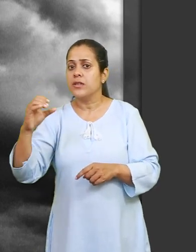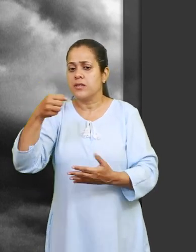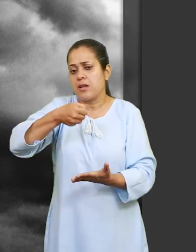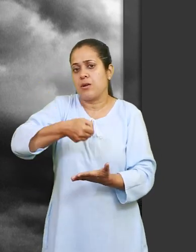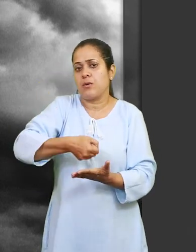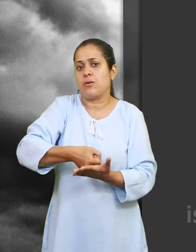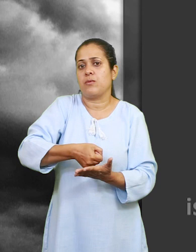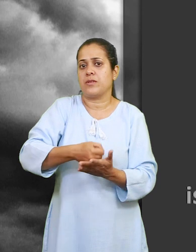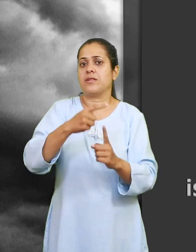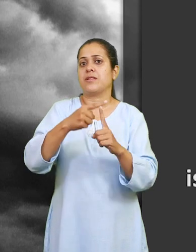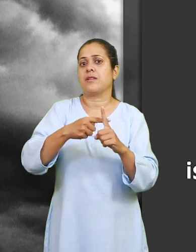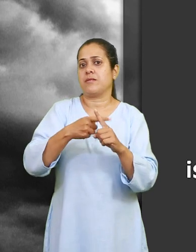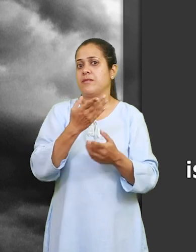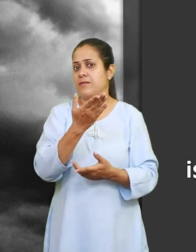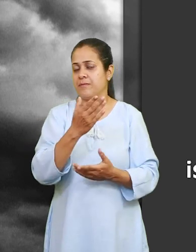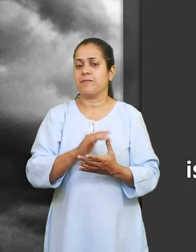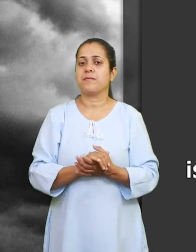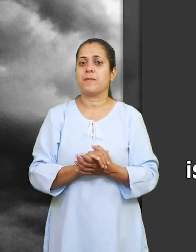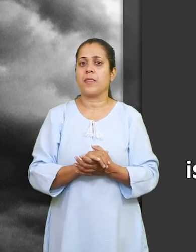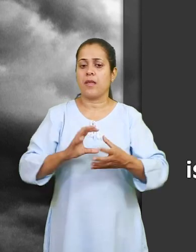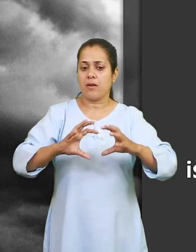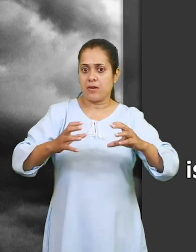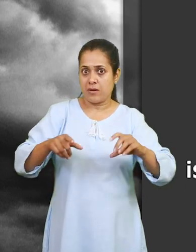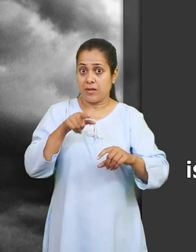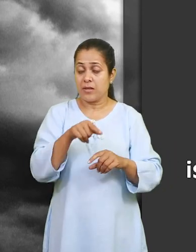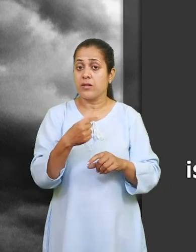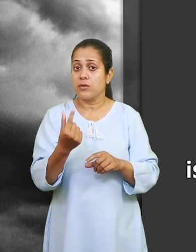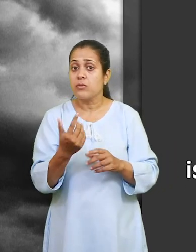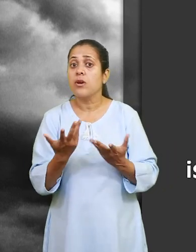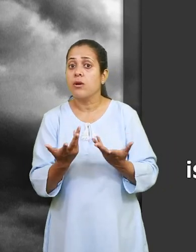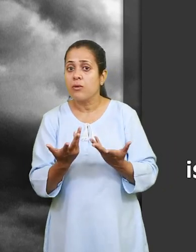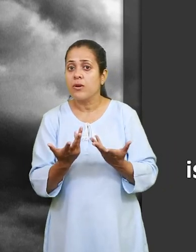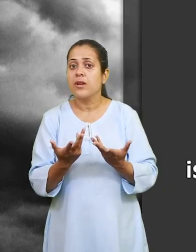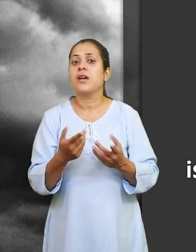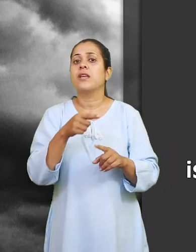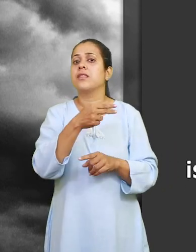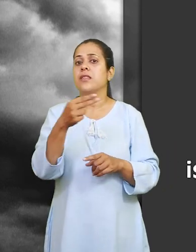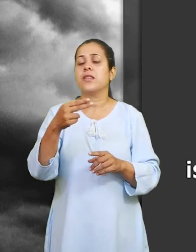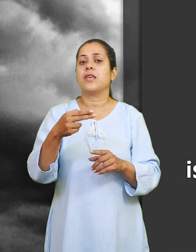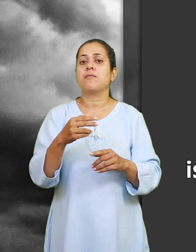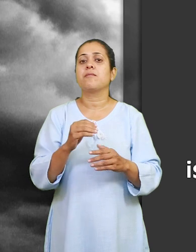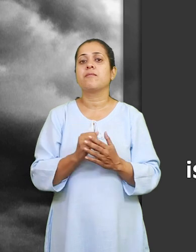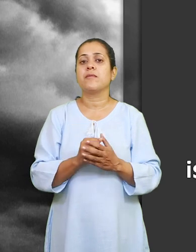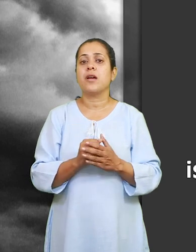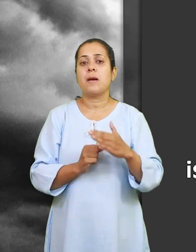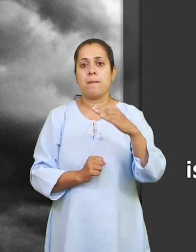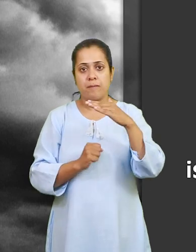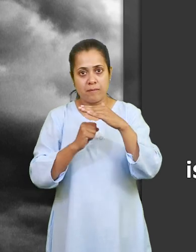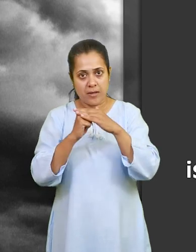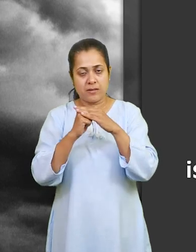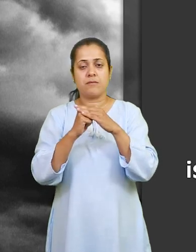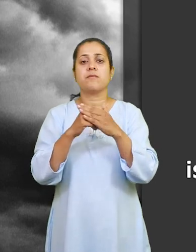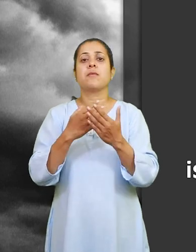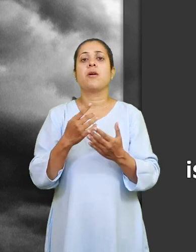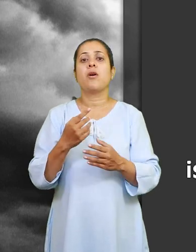temperature. The instrument that is used to measure temperature is called as